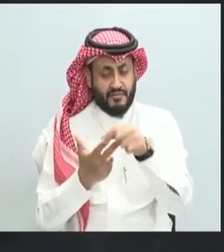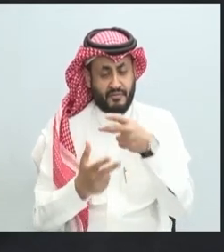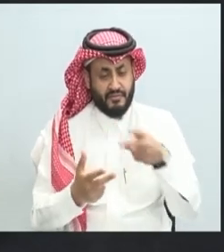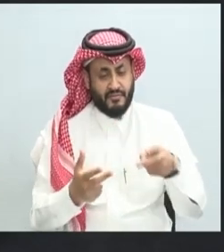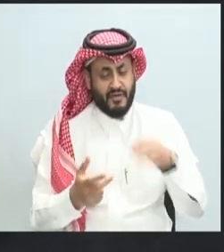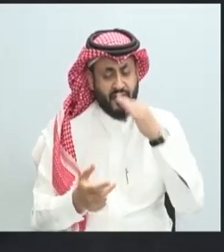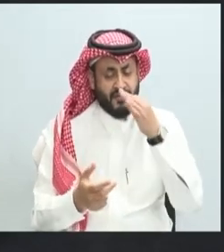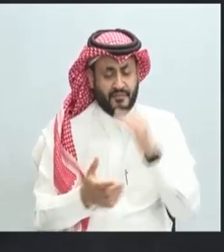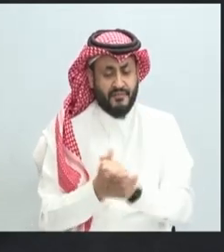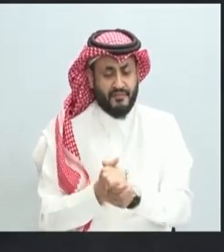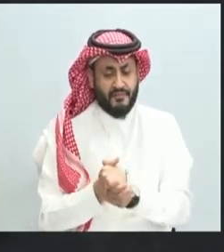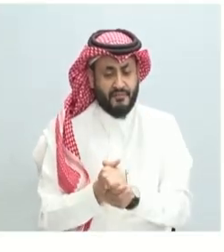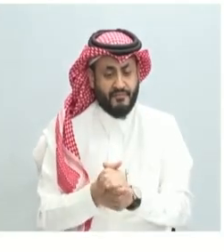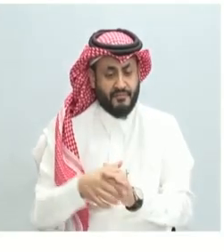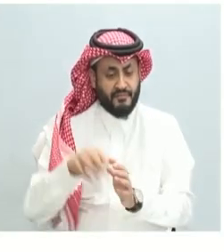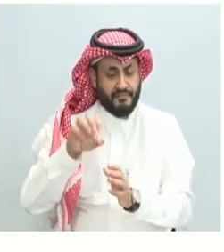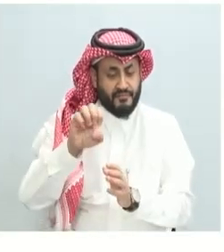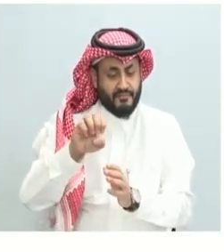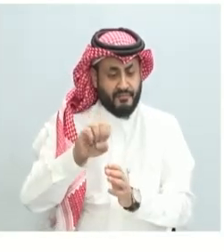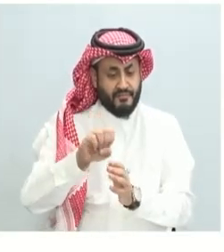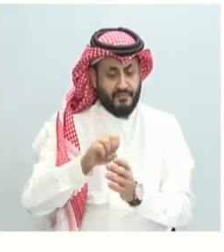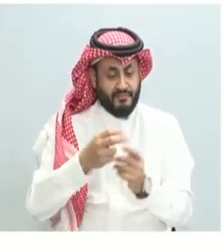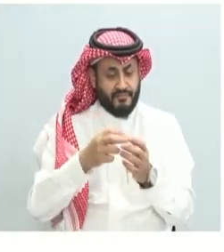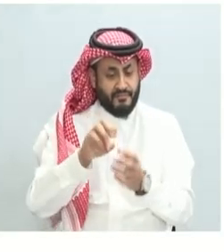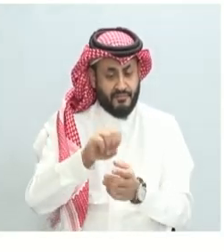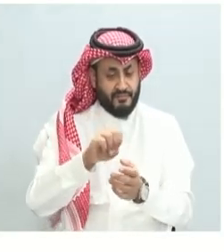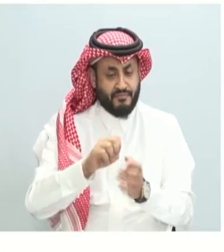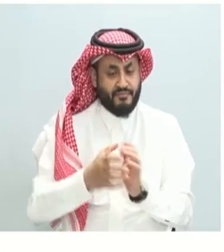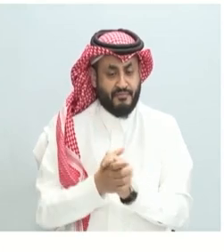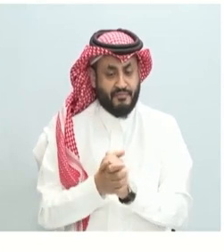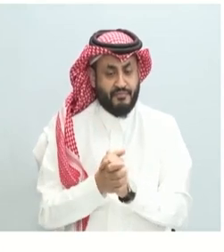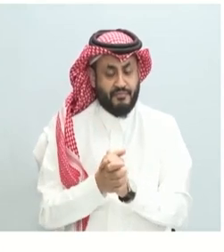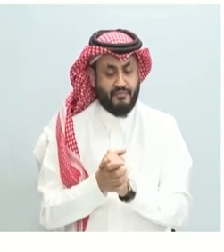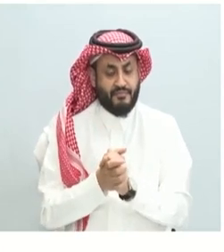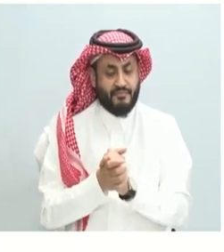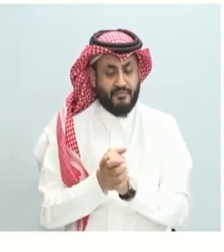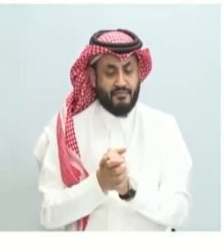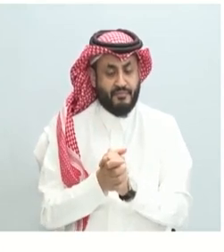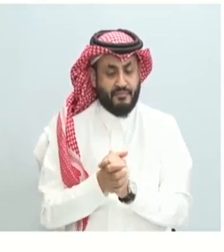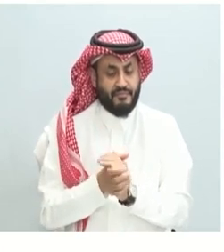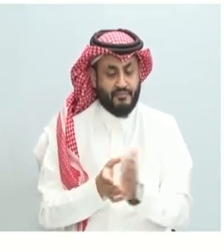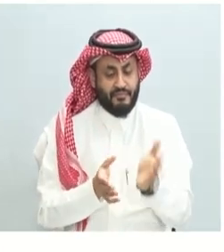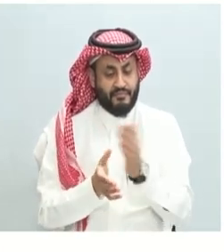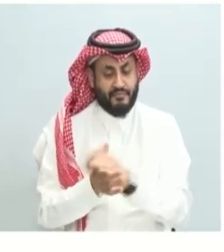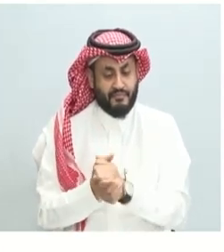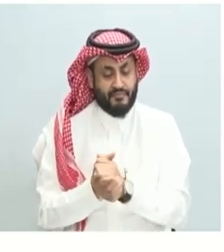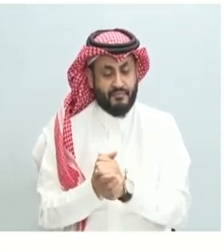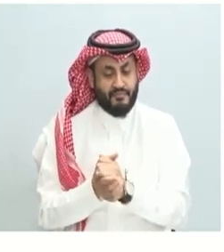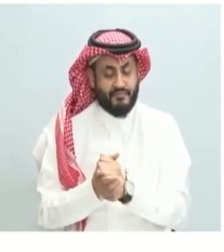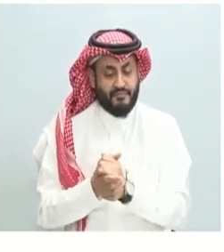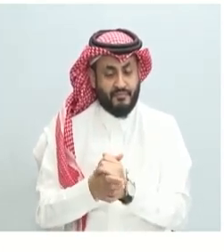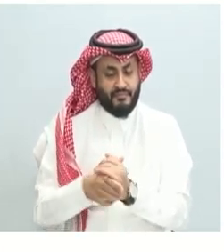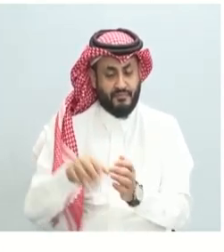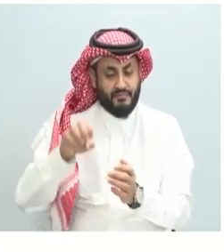different sounds. We have the sound with the two letters E and E, and also we have the